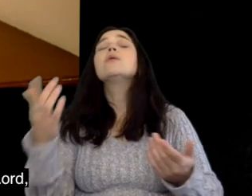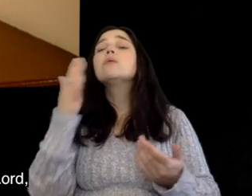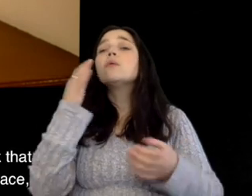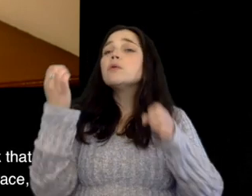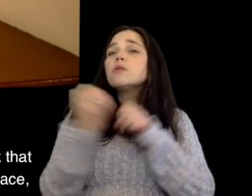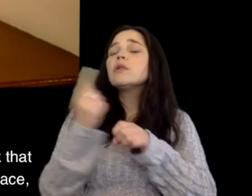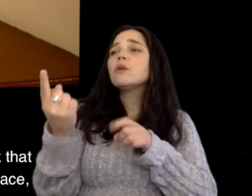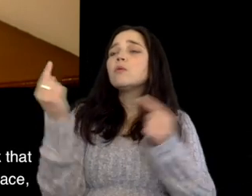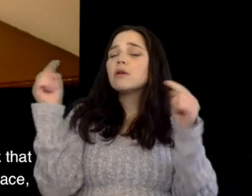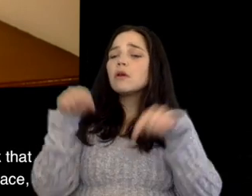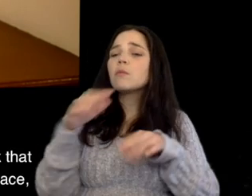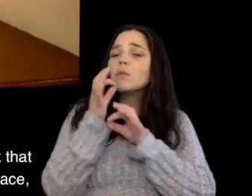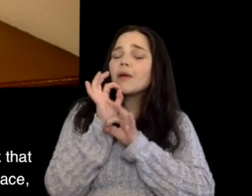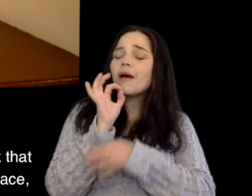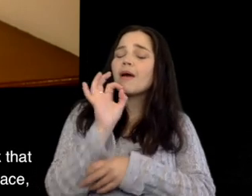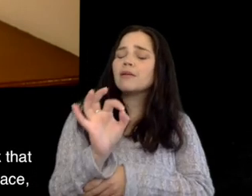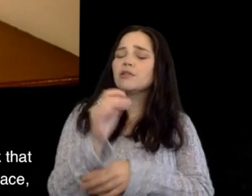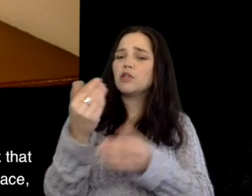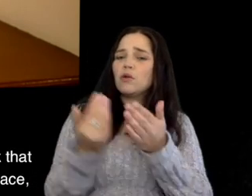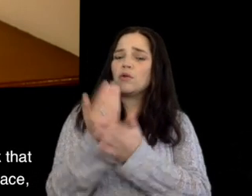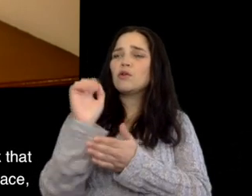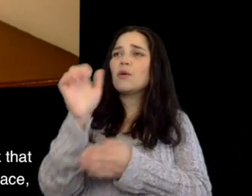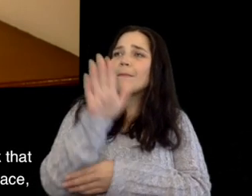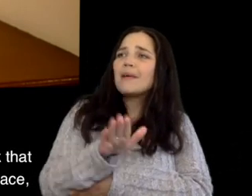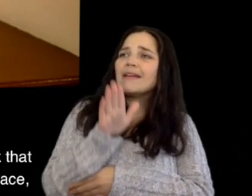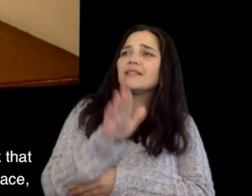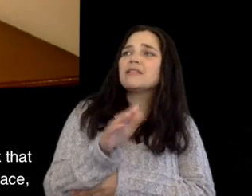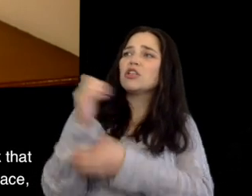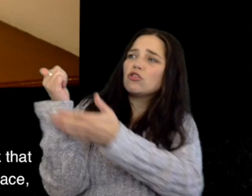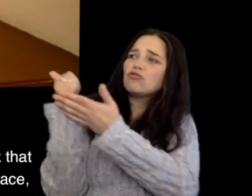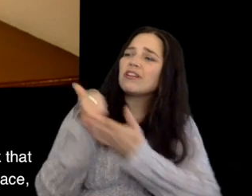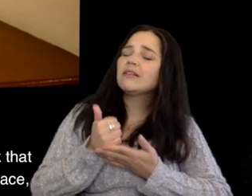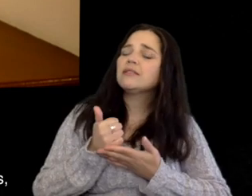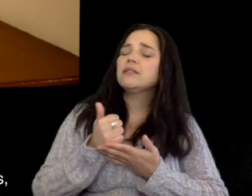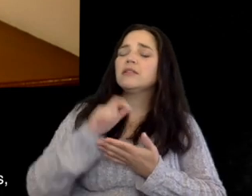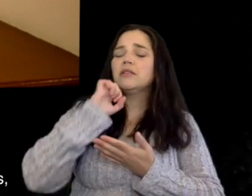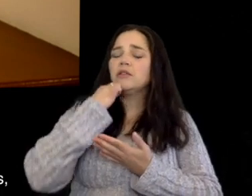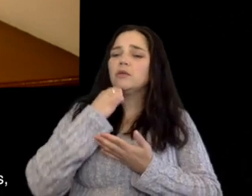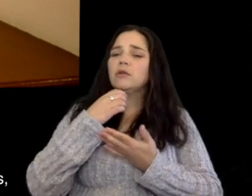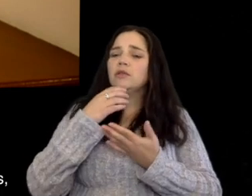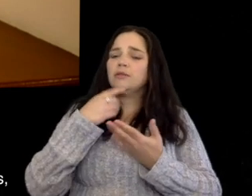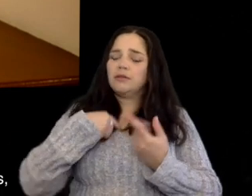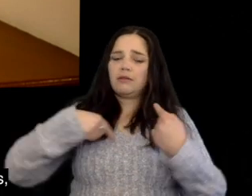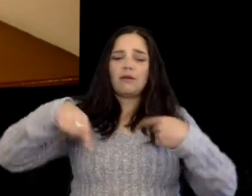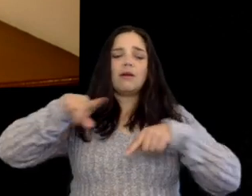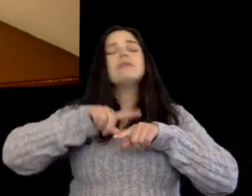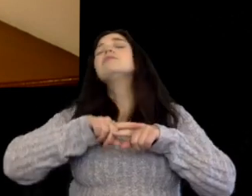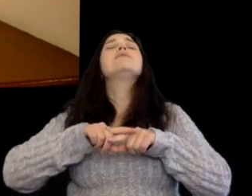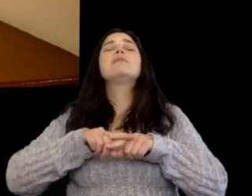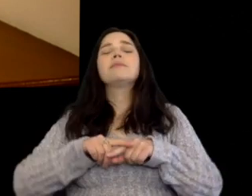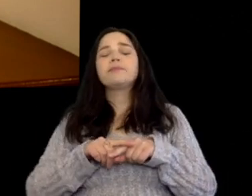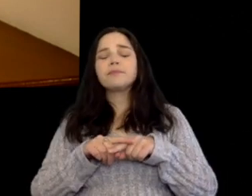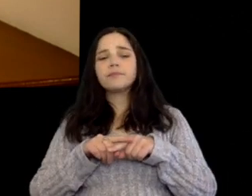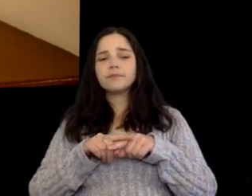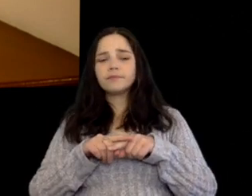And as we do that, Lord, we come and we ask that in your mercy and grace, you would take us.